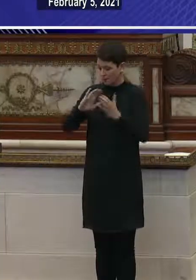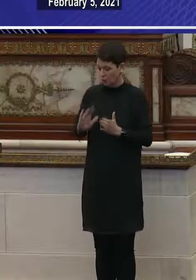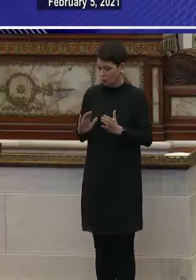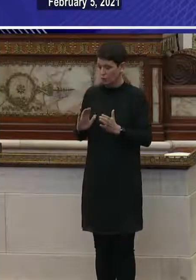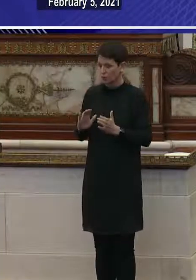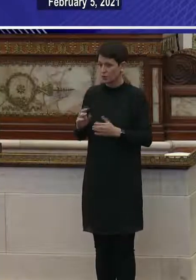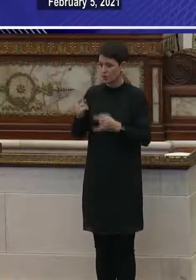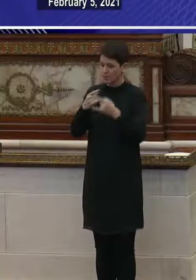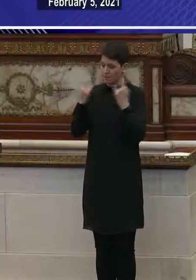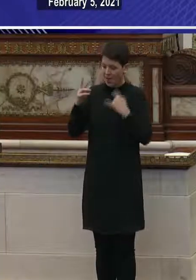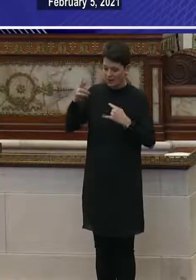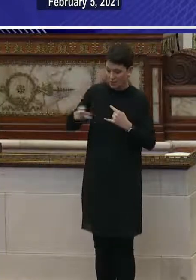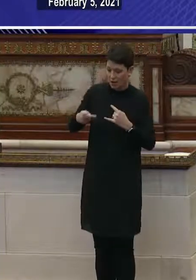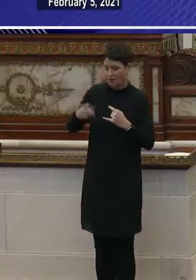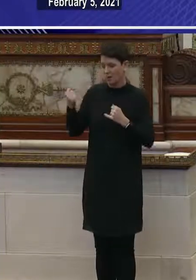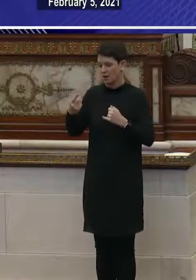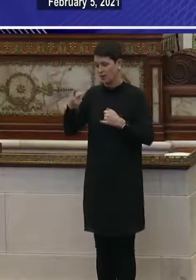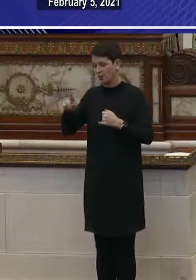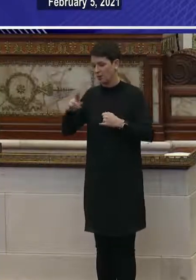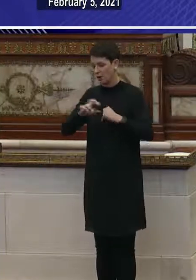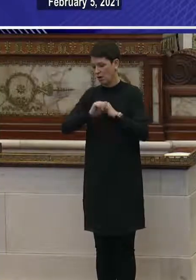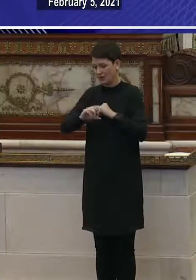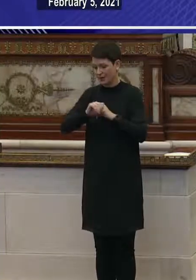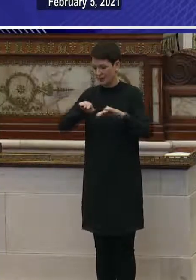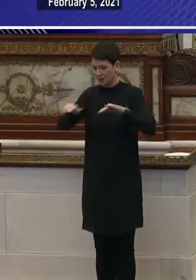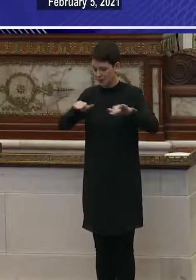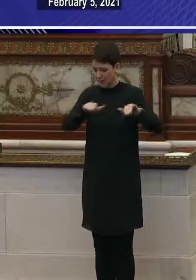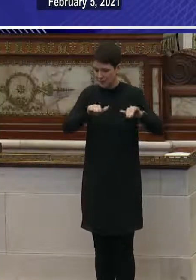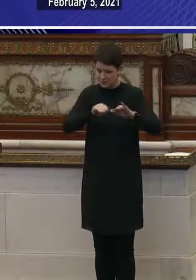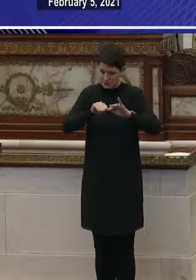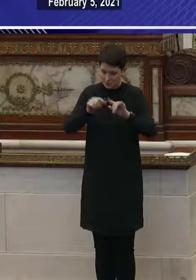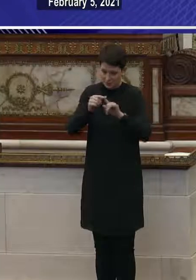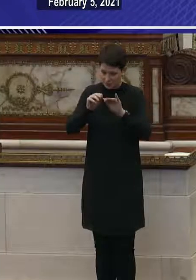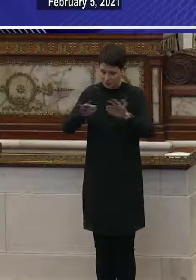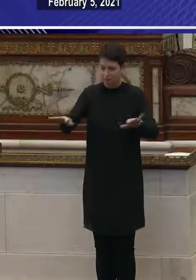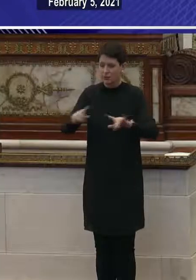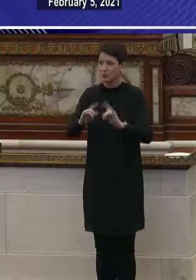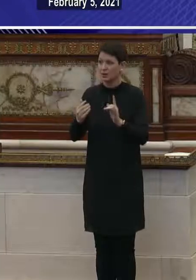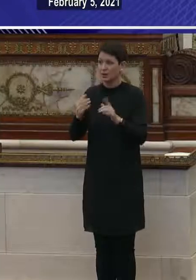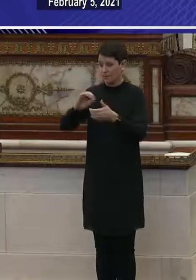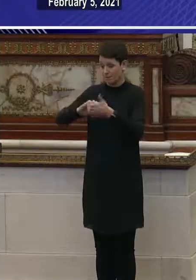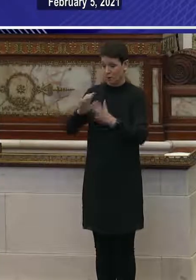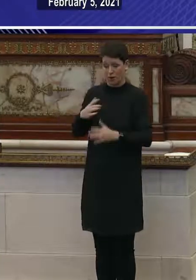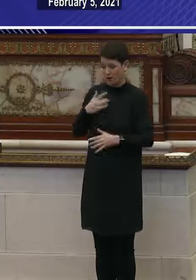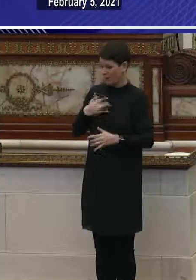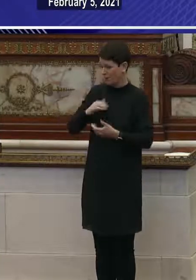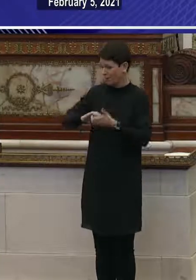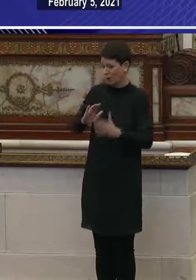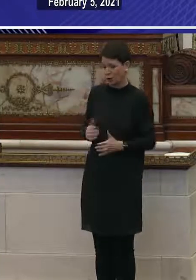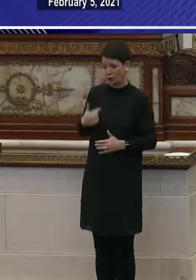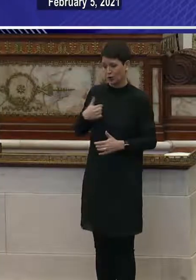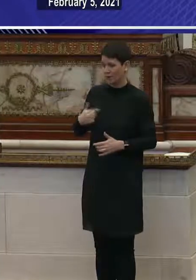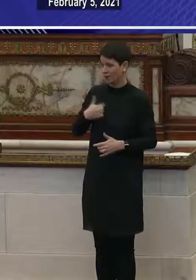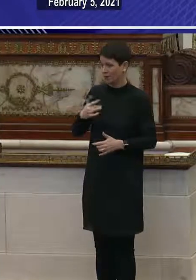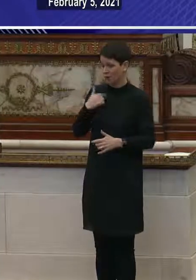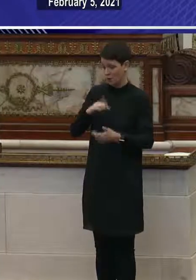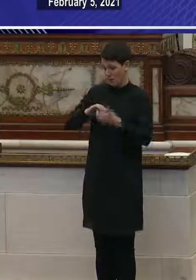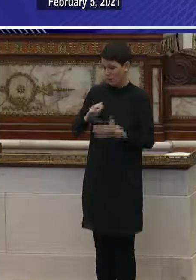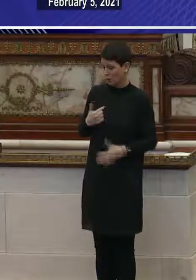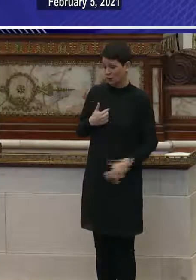Mask Up and some of the other PR campaigns. And I don't feel like we're a partner in this. So if I don't feel like we're a partner in